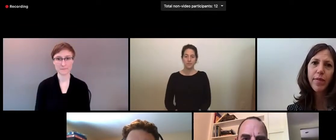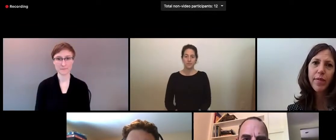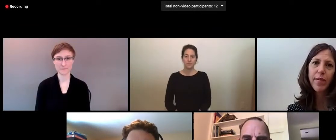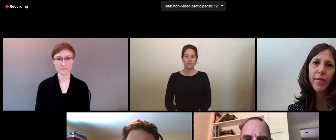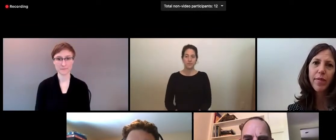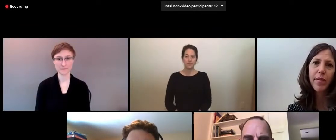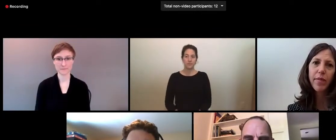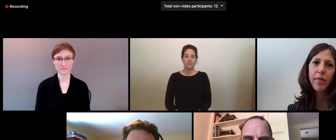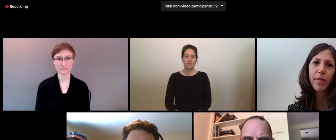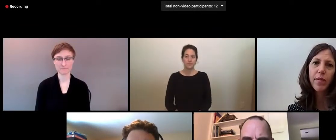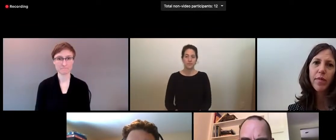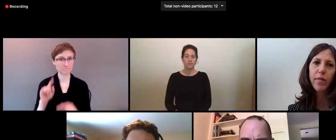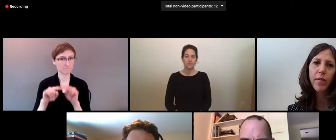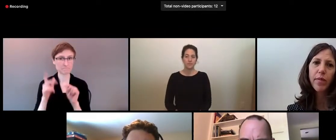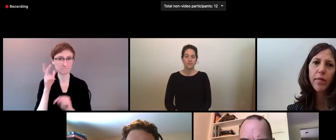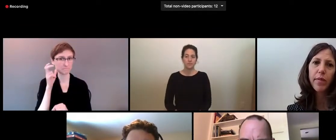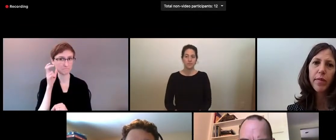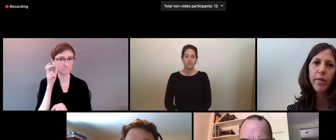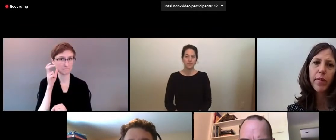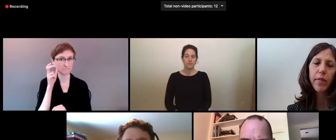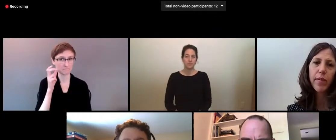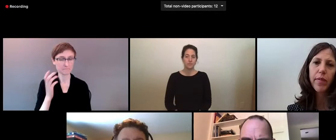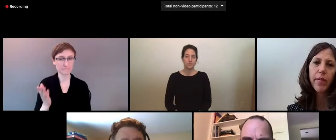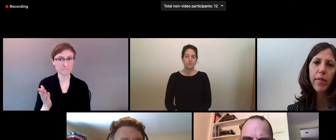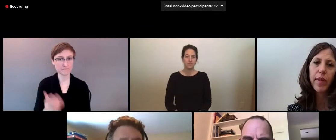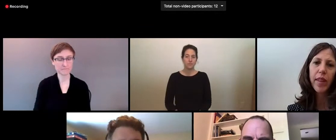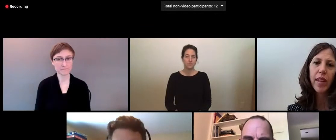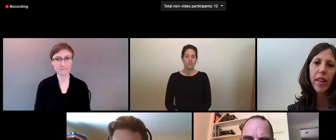Sorry, Susan, you might be on mute.